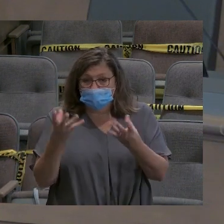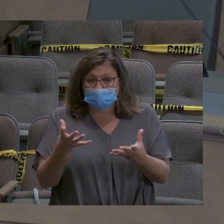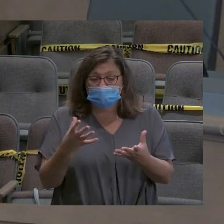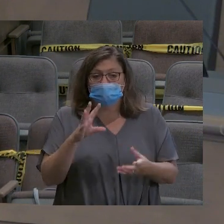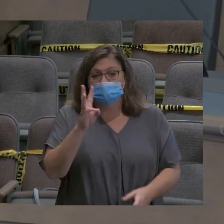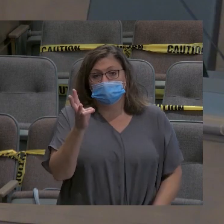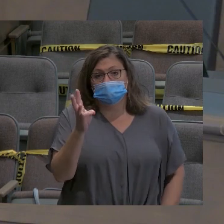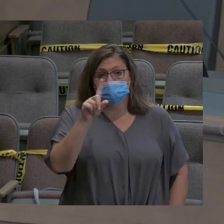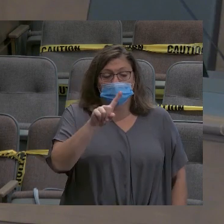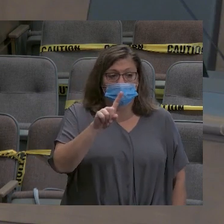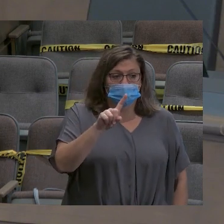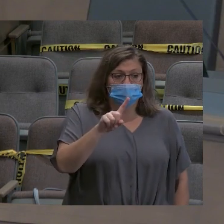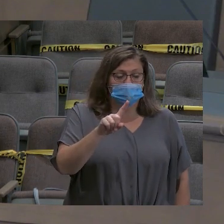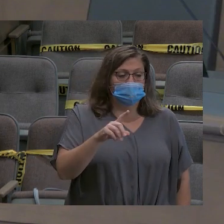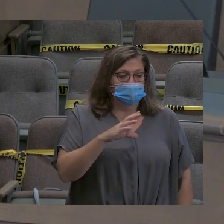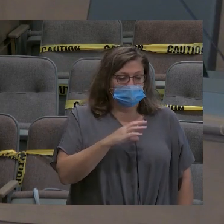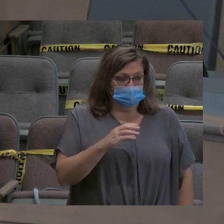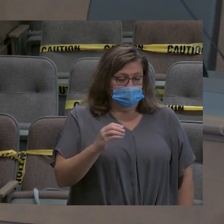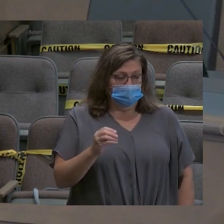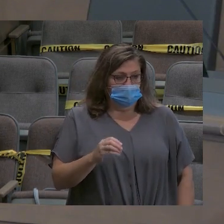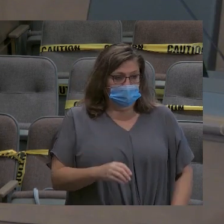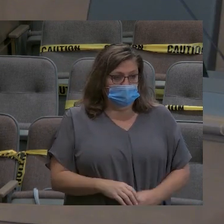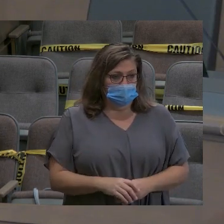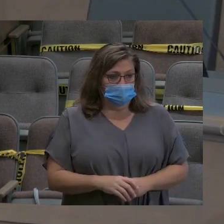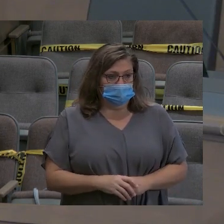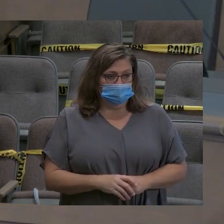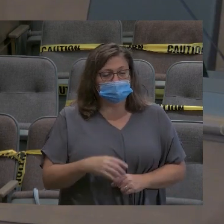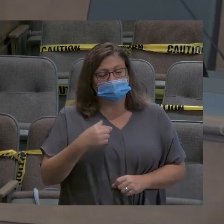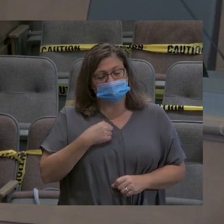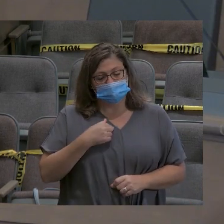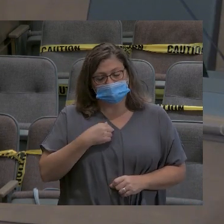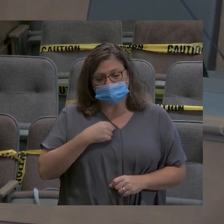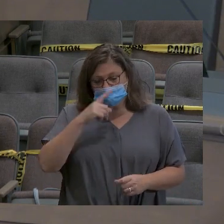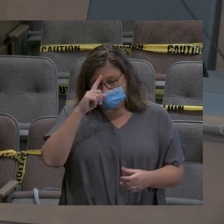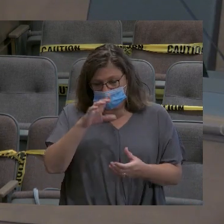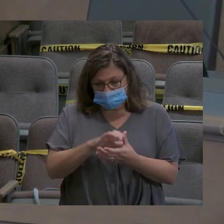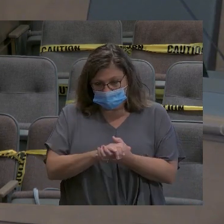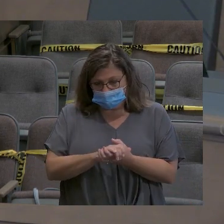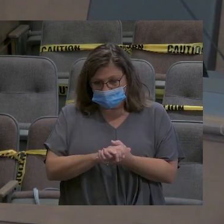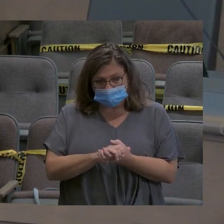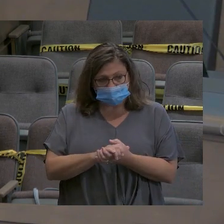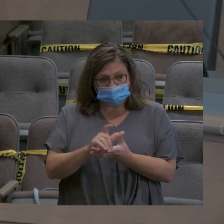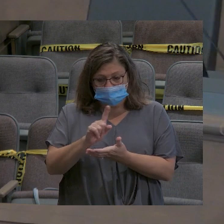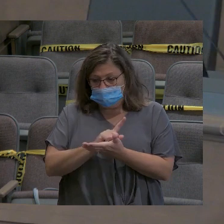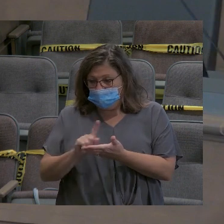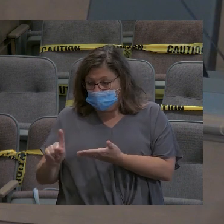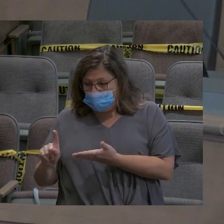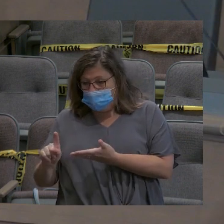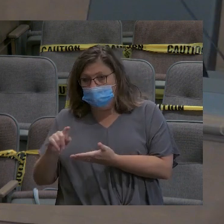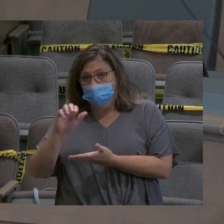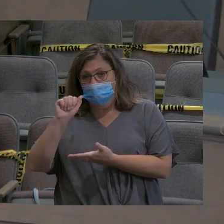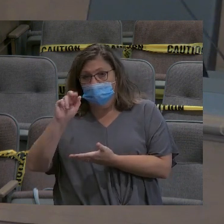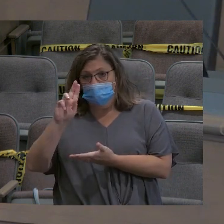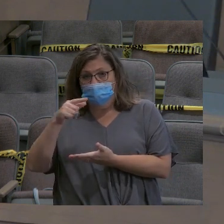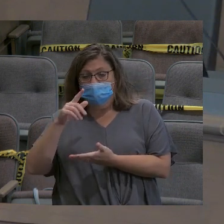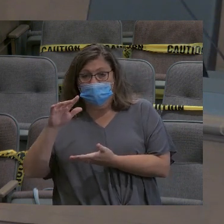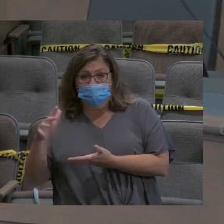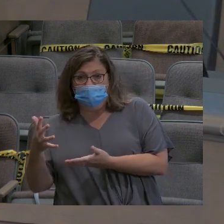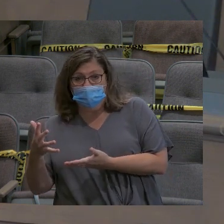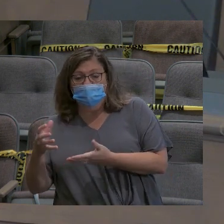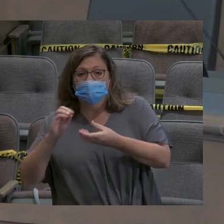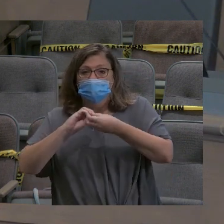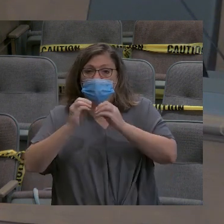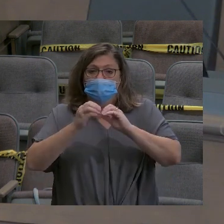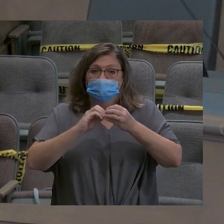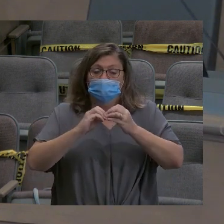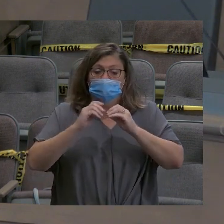61. And I believe for the week ending August 5th, the average number of COVID patients